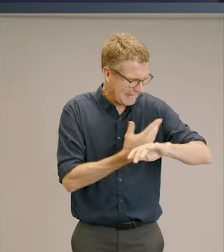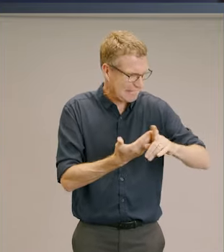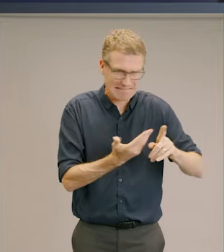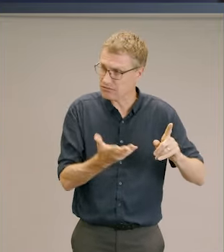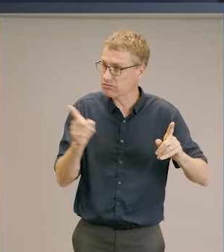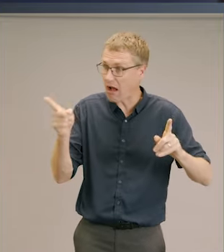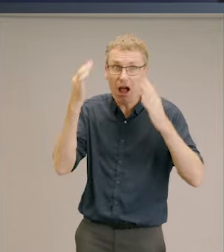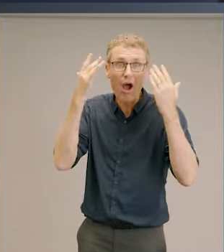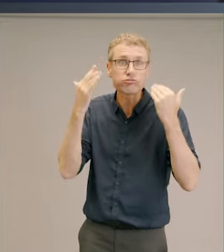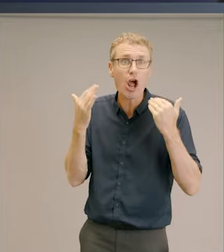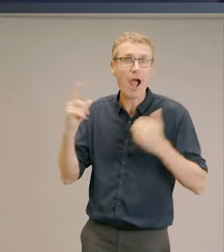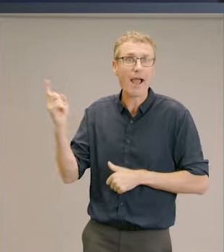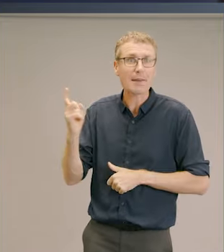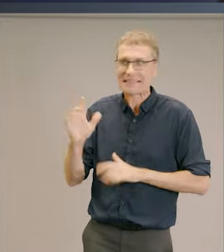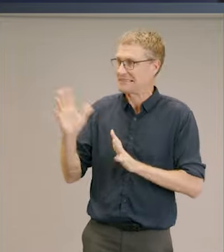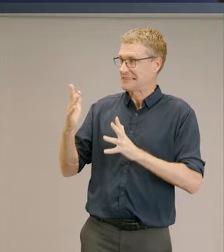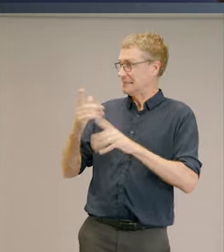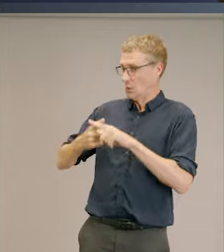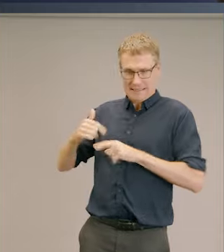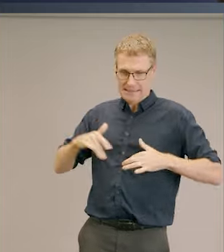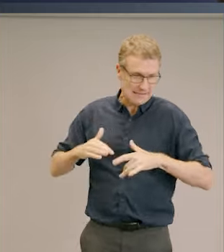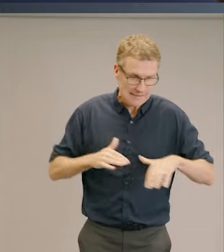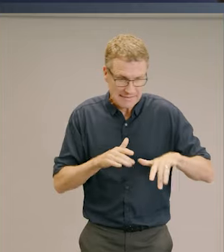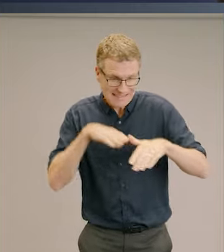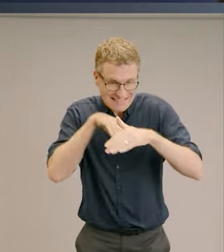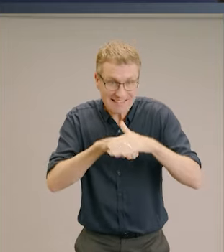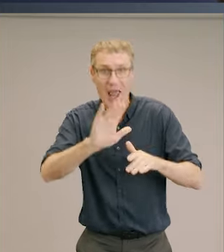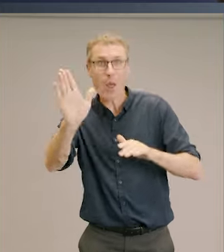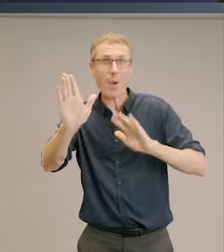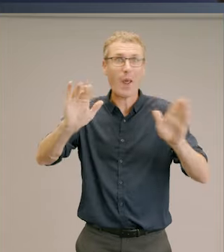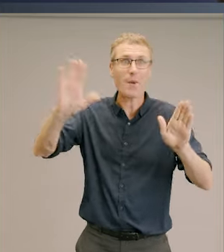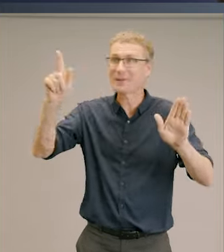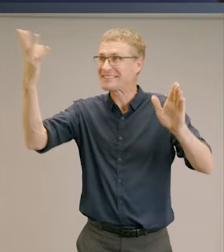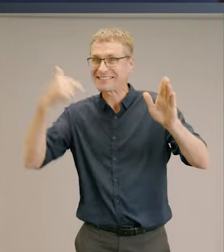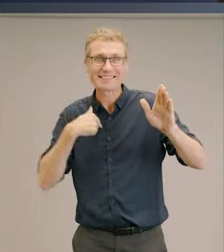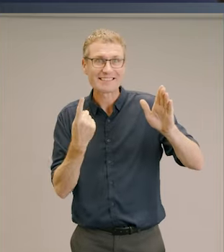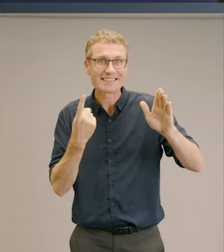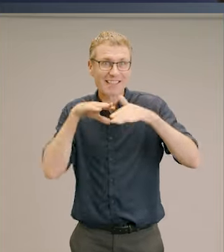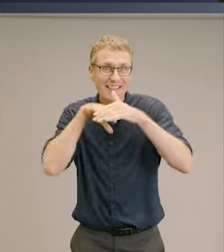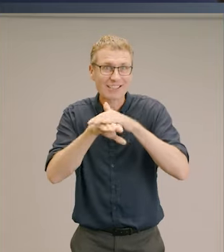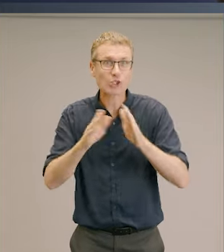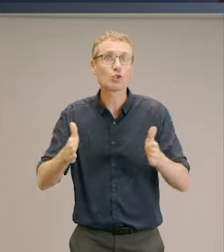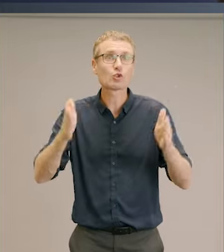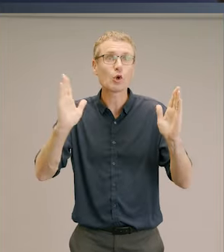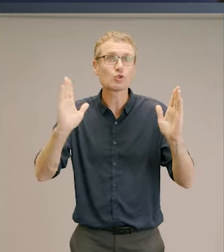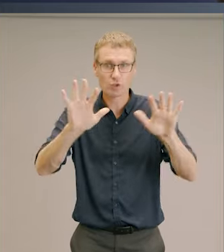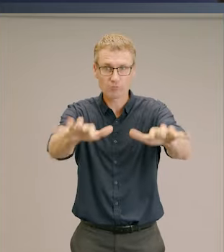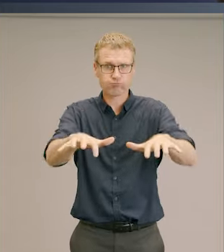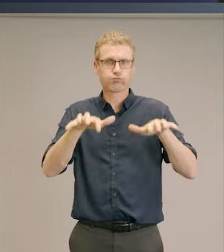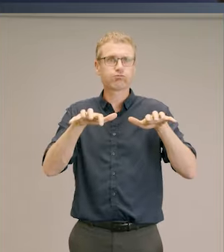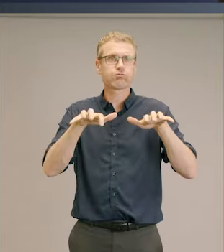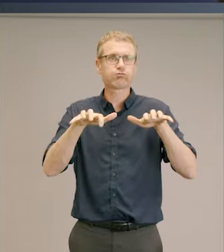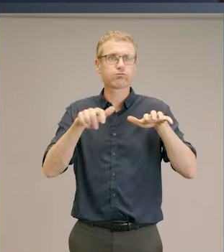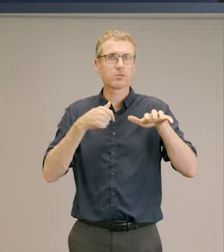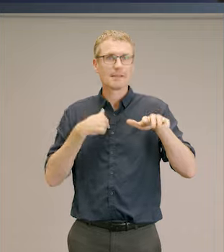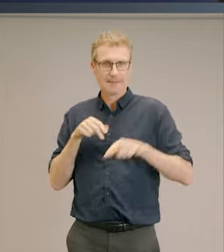that the bride was just about to enter the church. And so we raced around and we kind of waved hello and we made our own grand entrance into